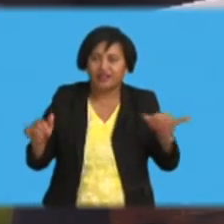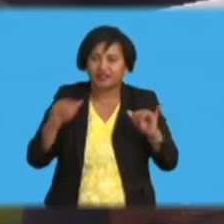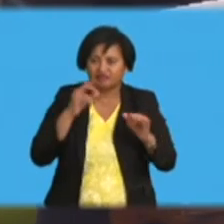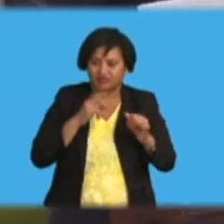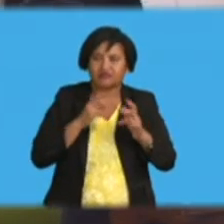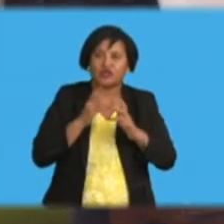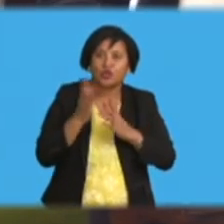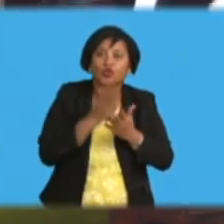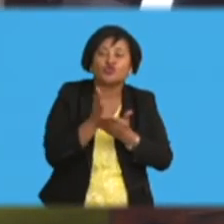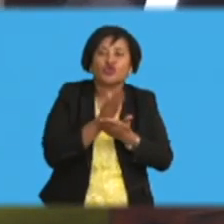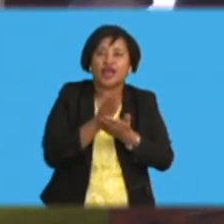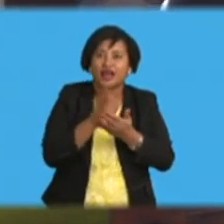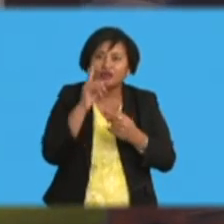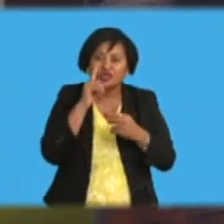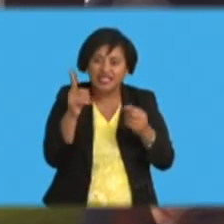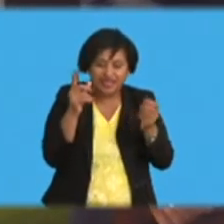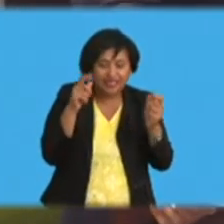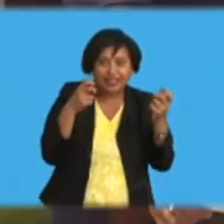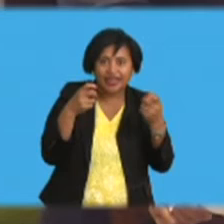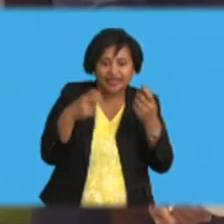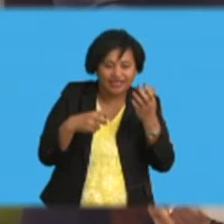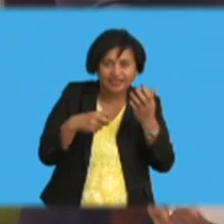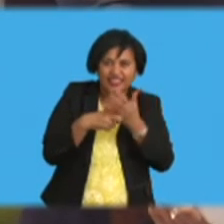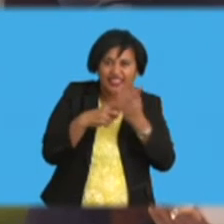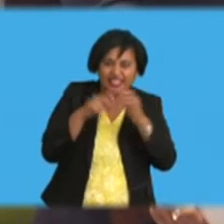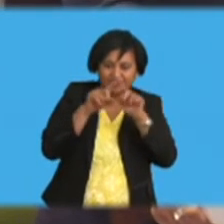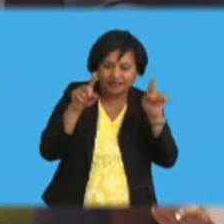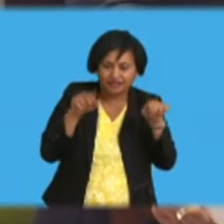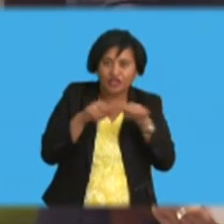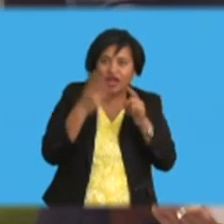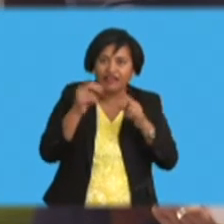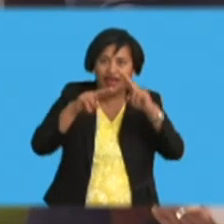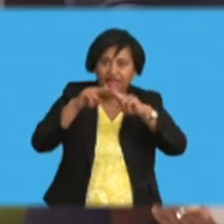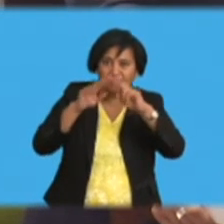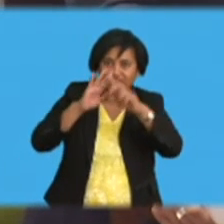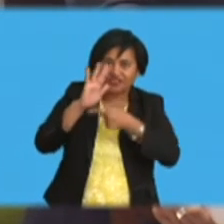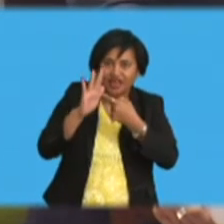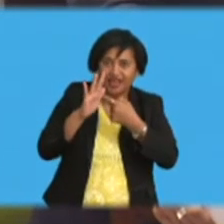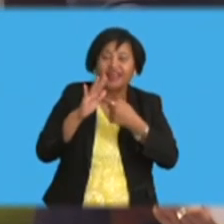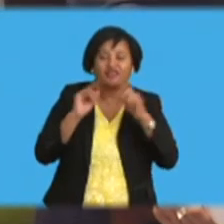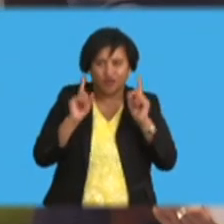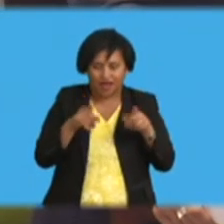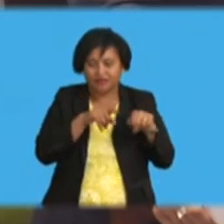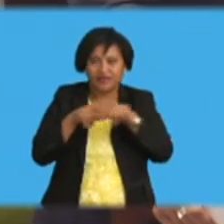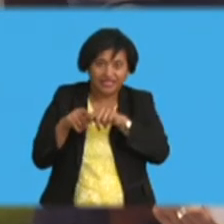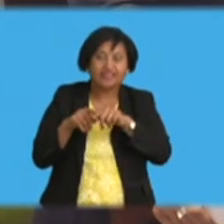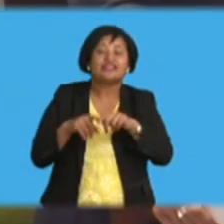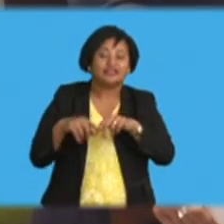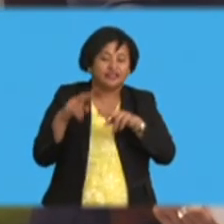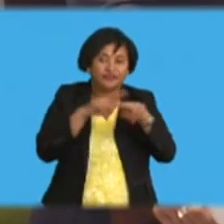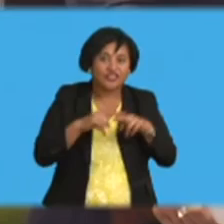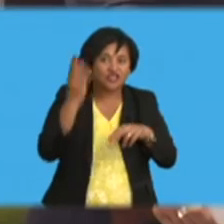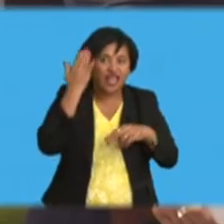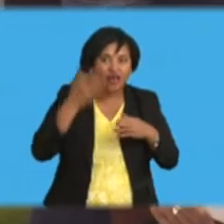major code share deal which will increase its reach even further into Asia, mainland China, and Europe. These are the new and emerging markets